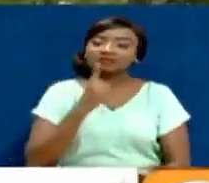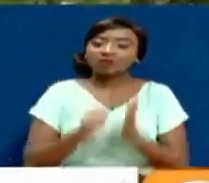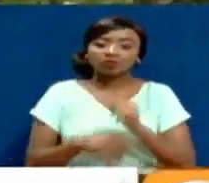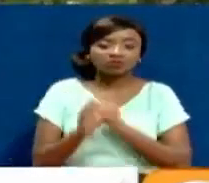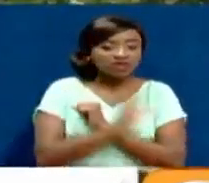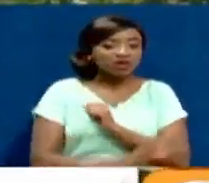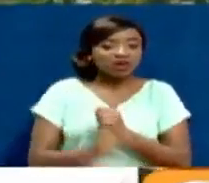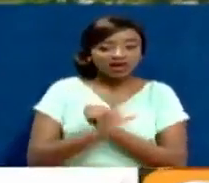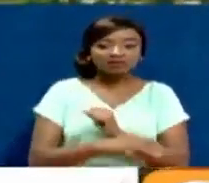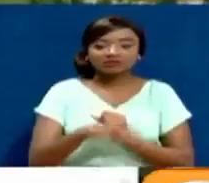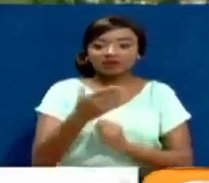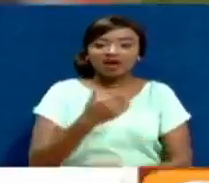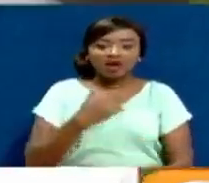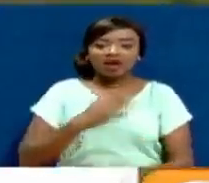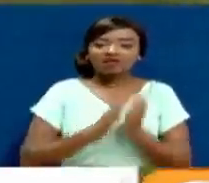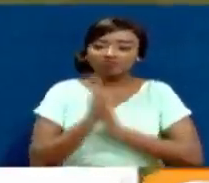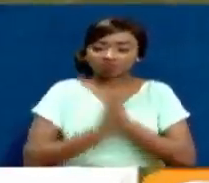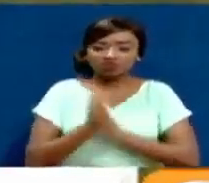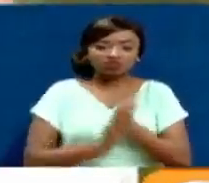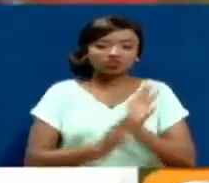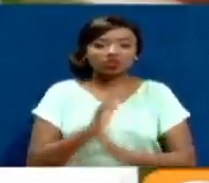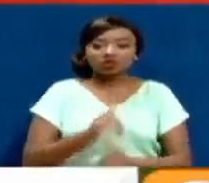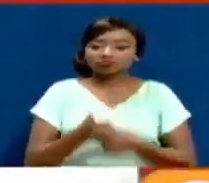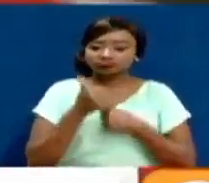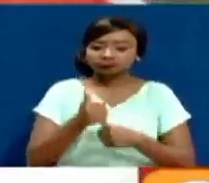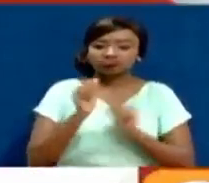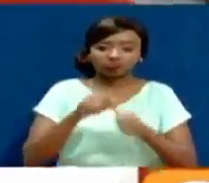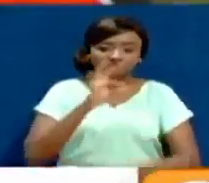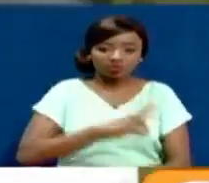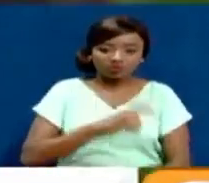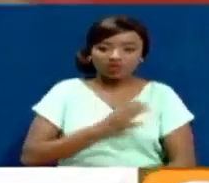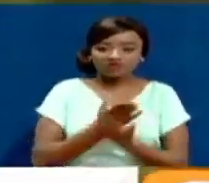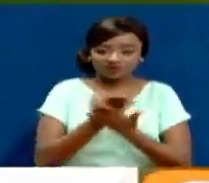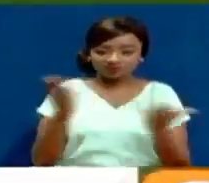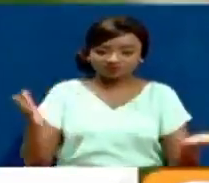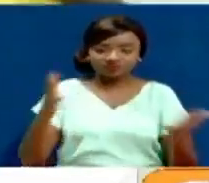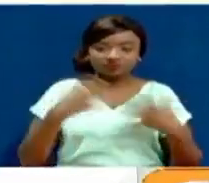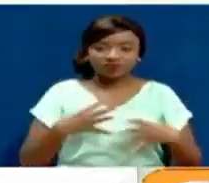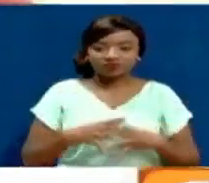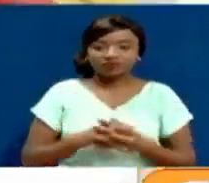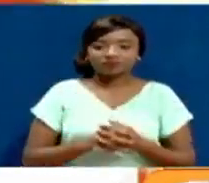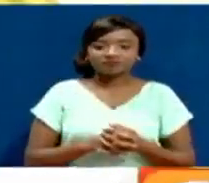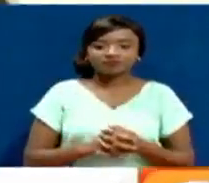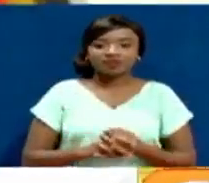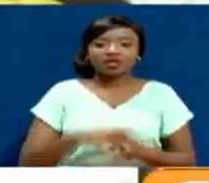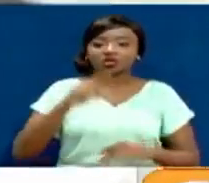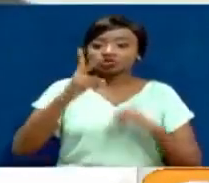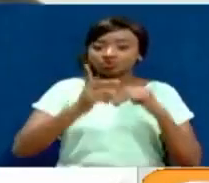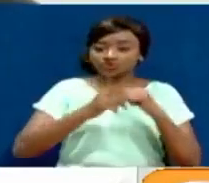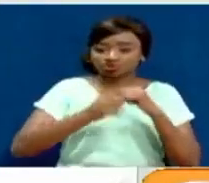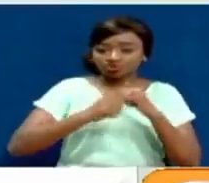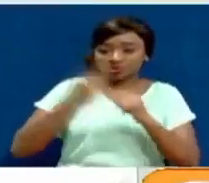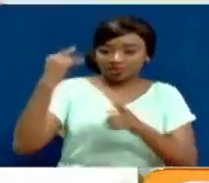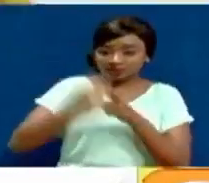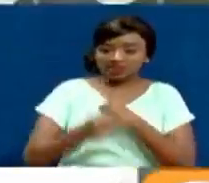the country held enormous potential that would benefit EAC member states if admitted. Now, in June last year, President